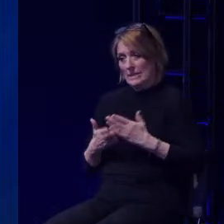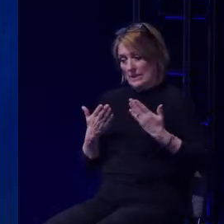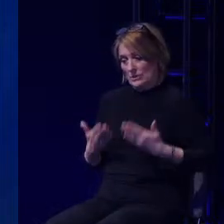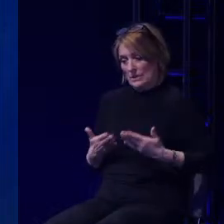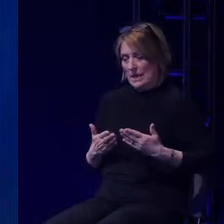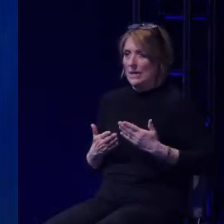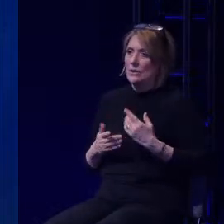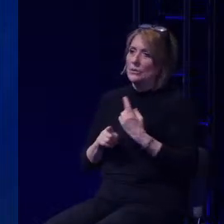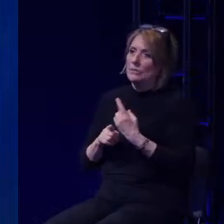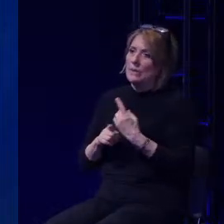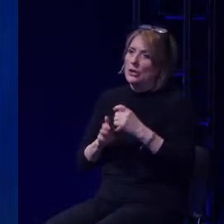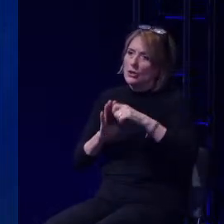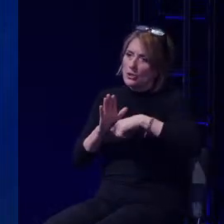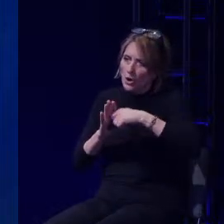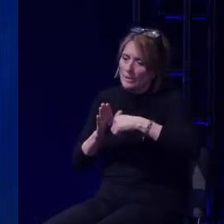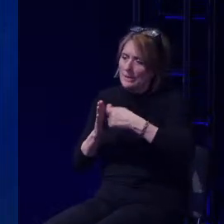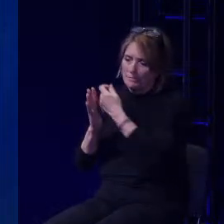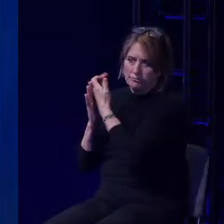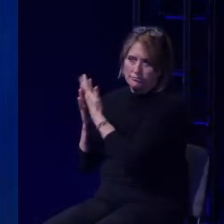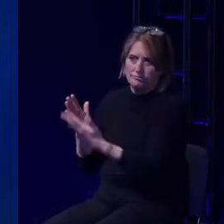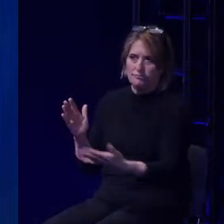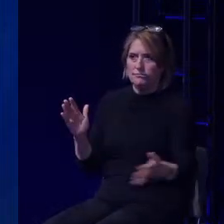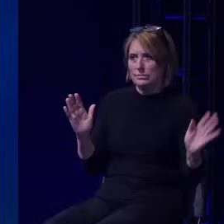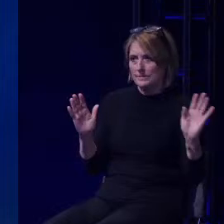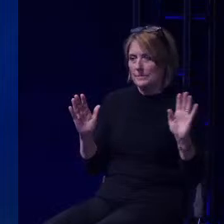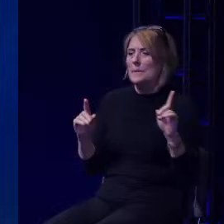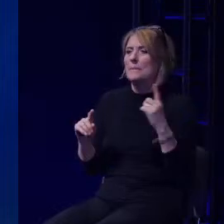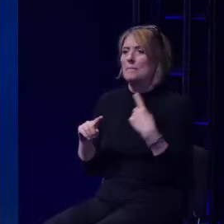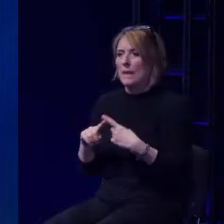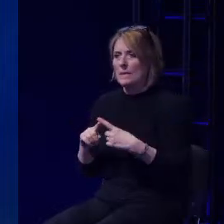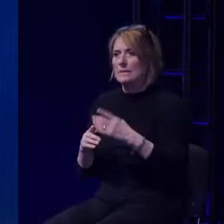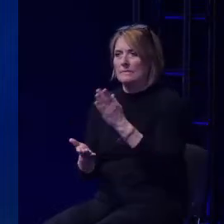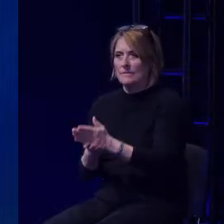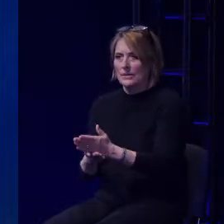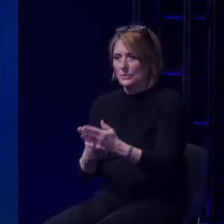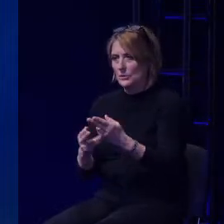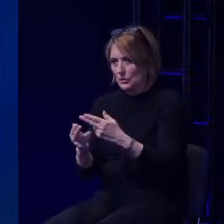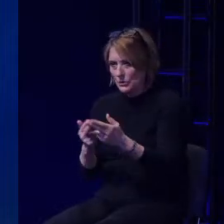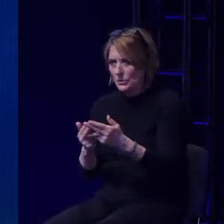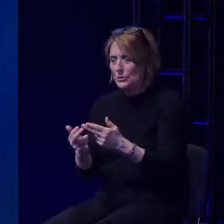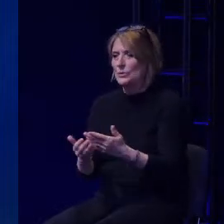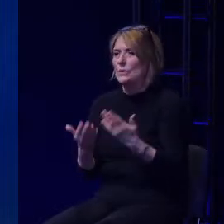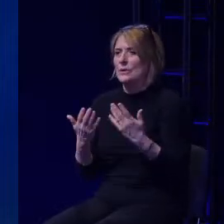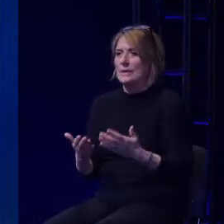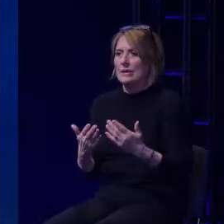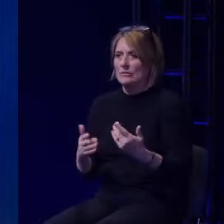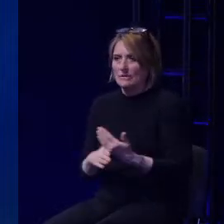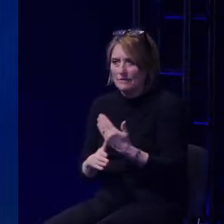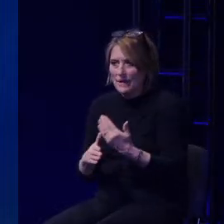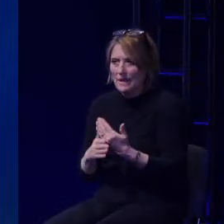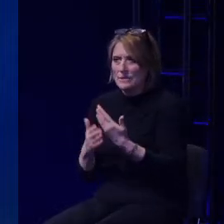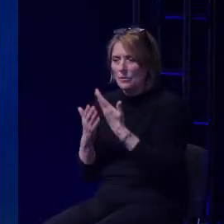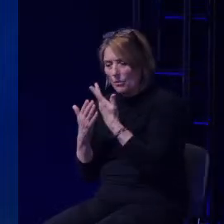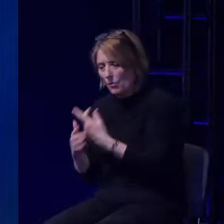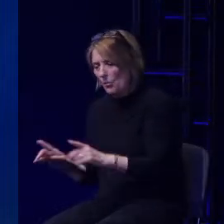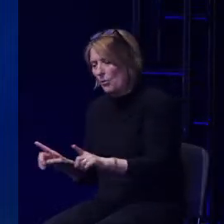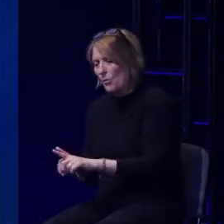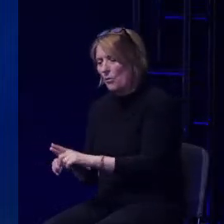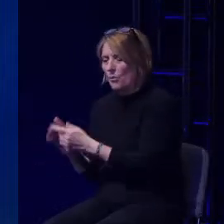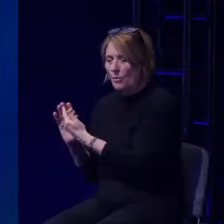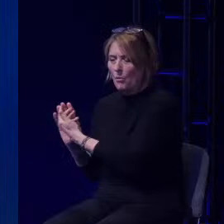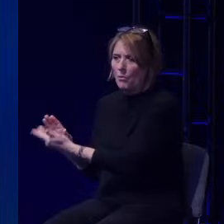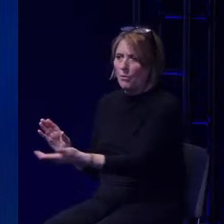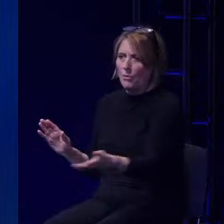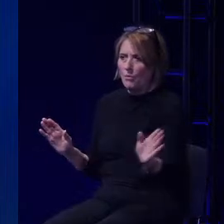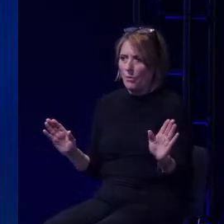refers to docs in all their manifestations, plus factual news and current affairs, all that is widely regarded as being outside